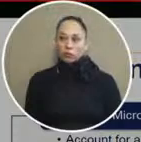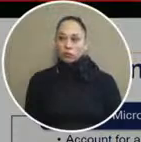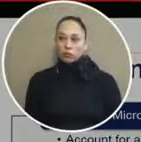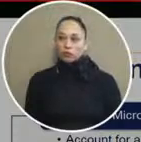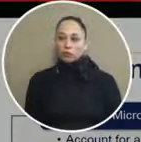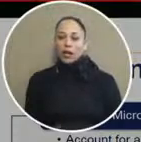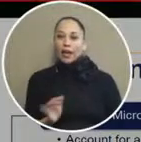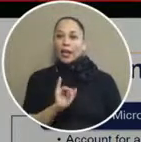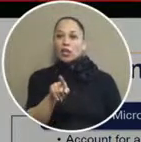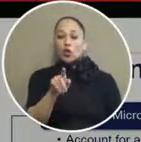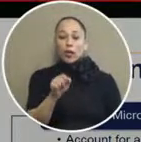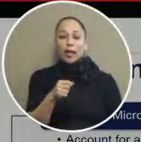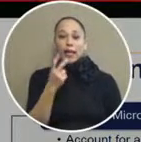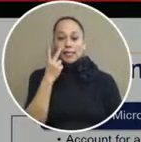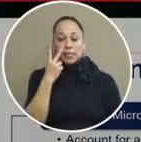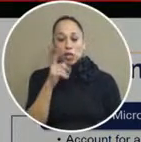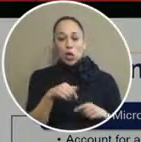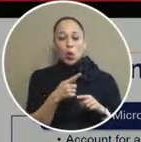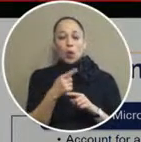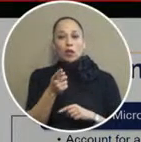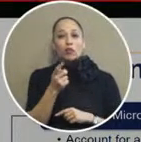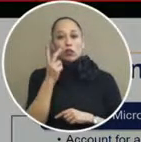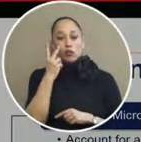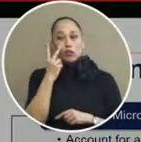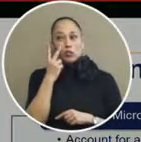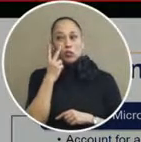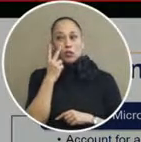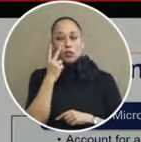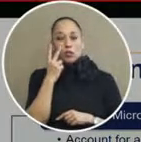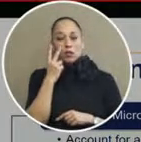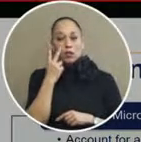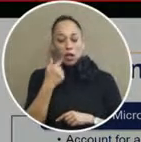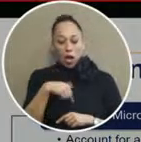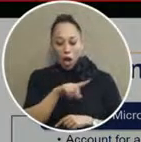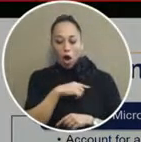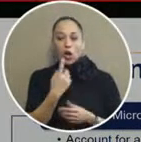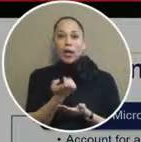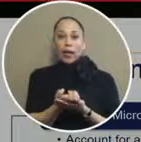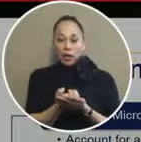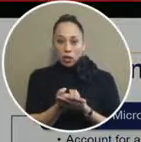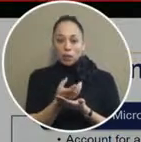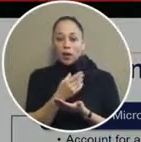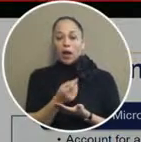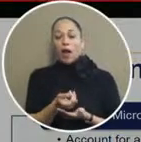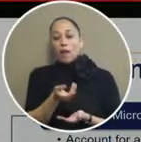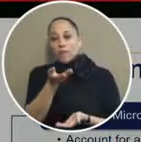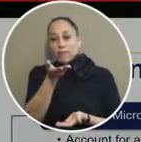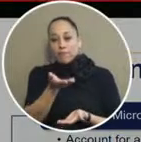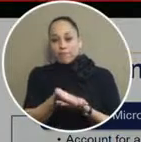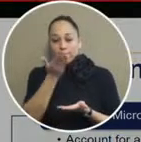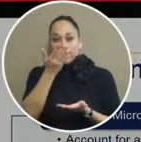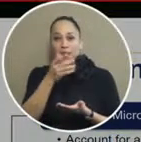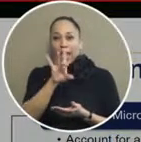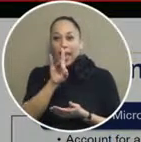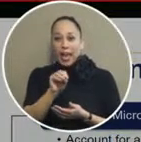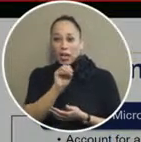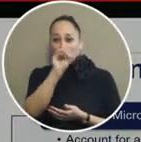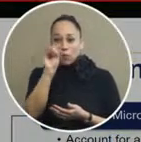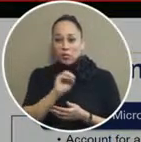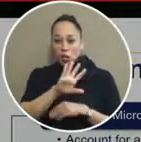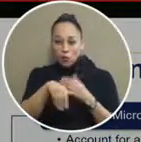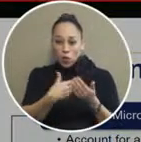And so as you can see, when you're looking at just our economy and the fact that approximately